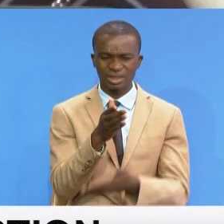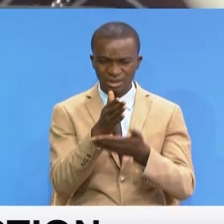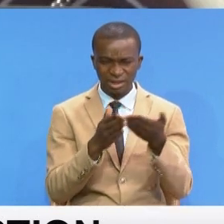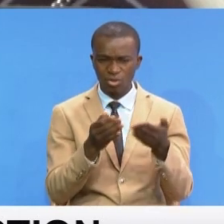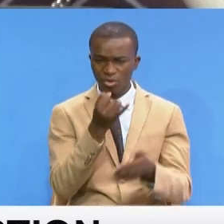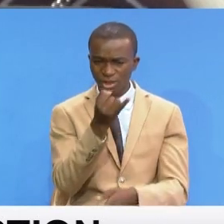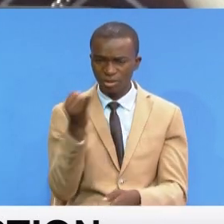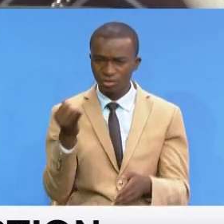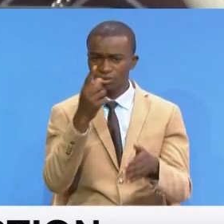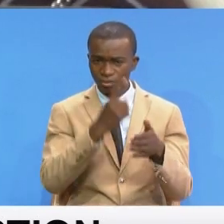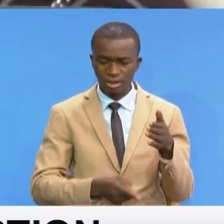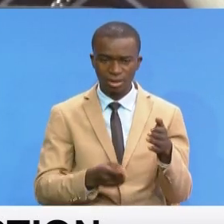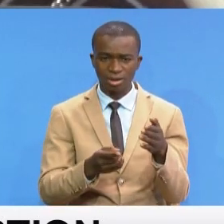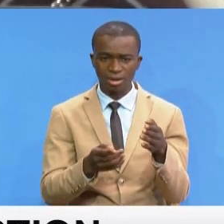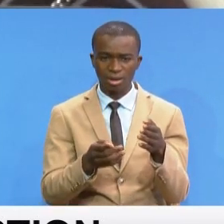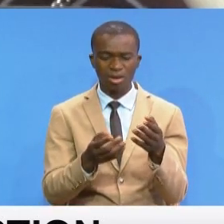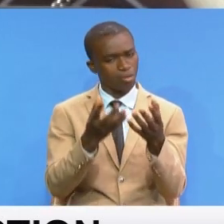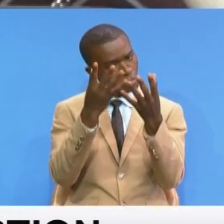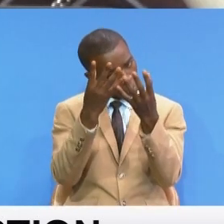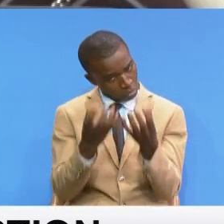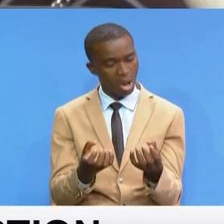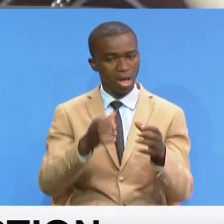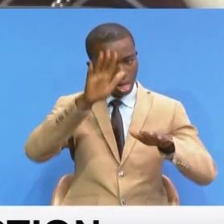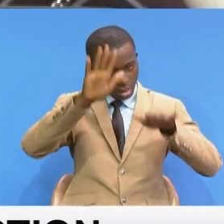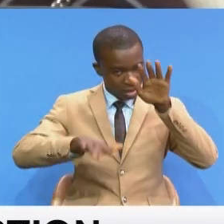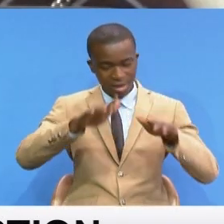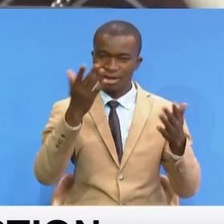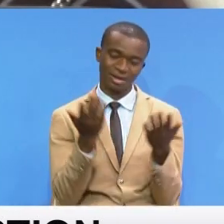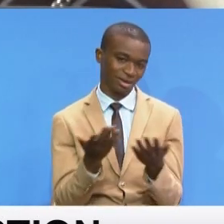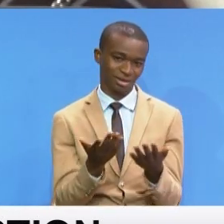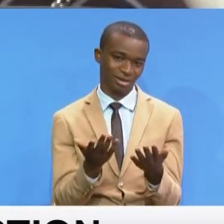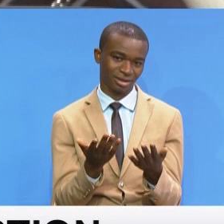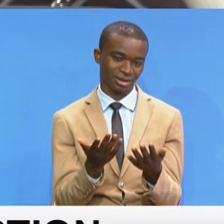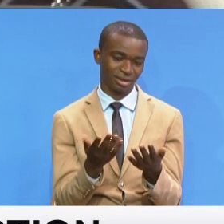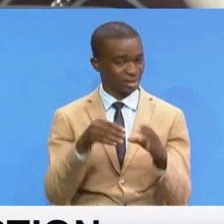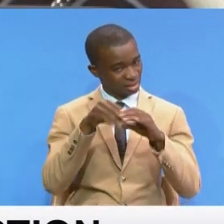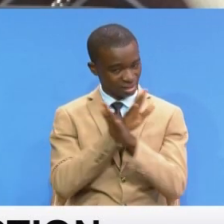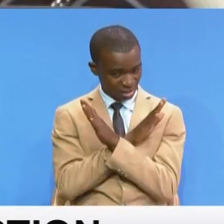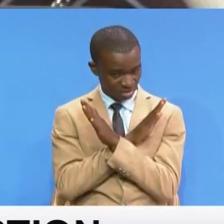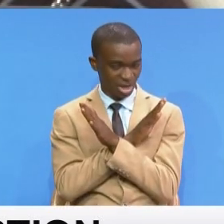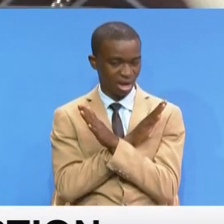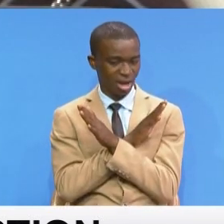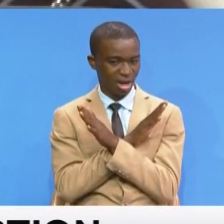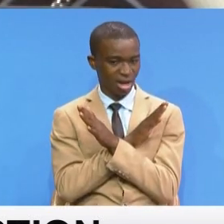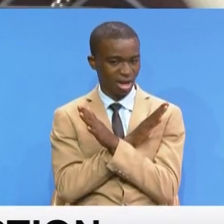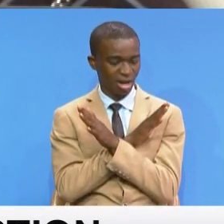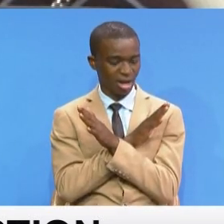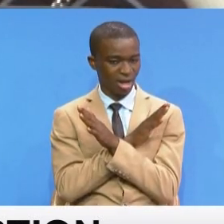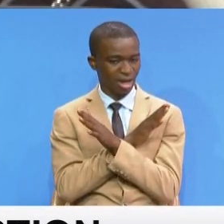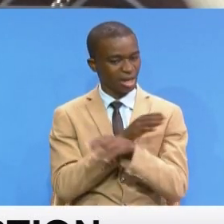issues we will do with the drought. As you know, we have one of the worst droughts in living